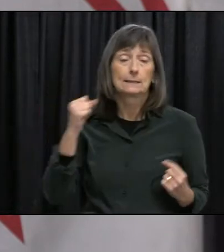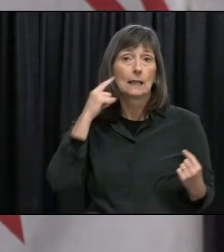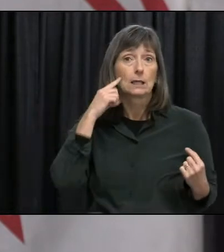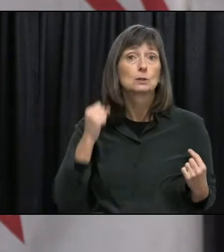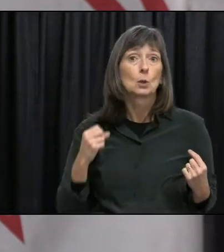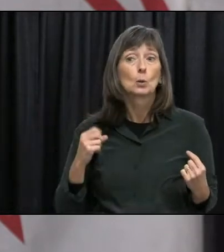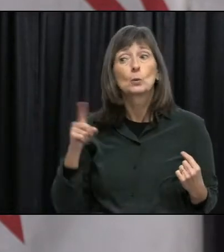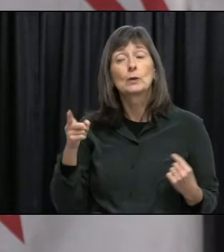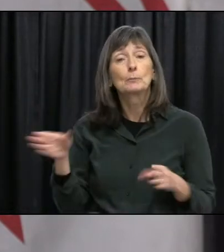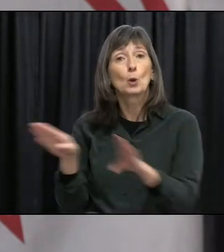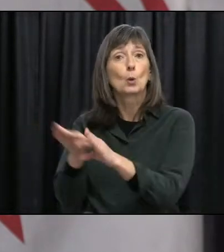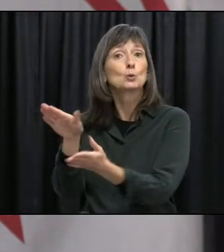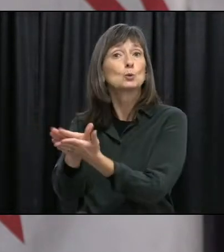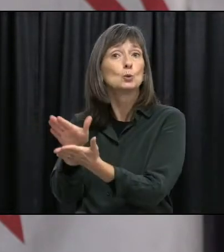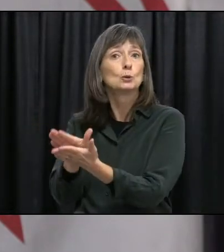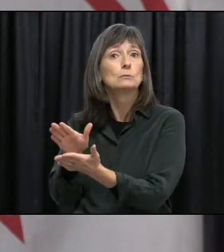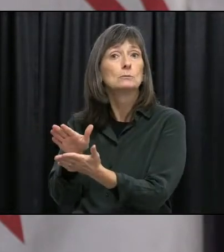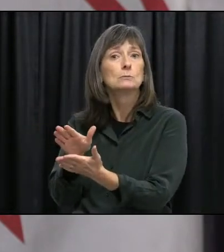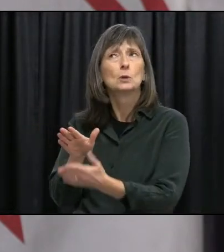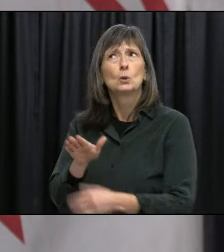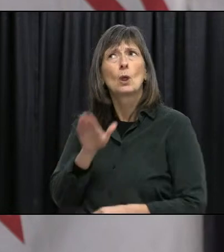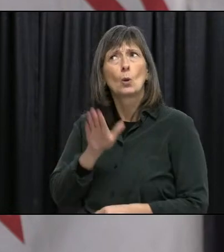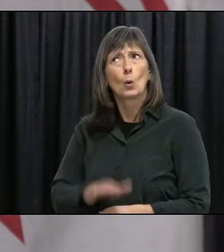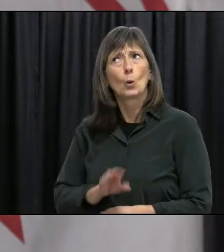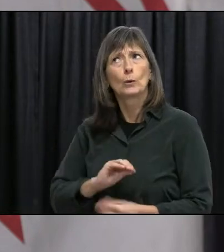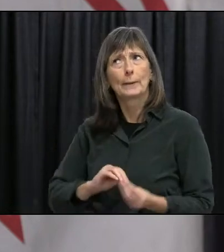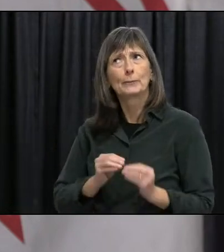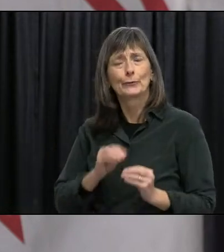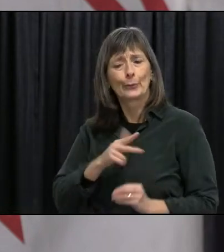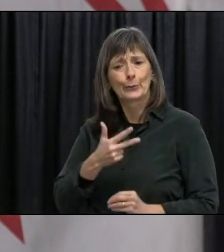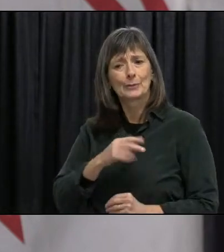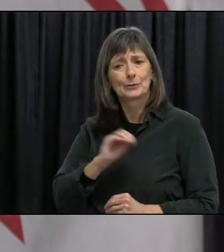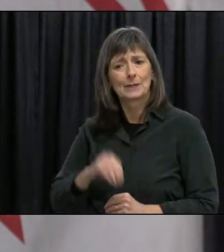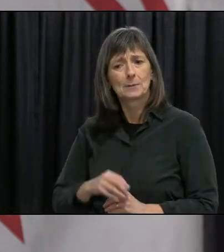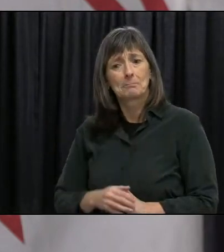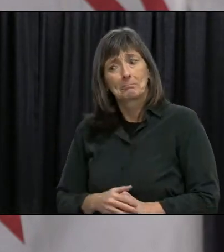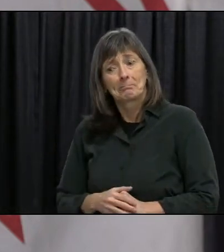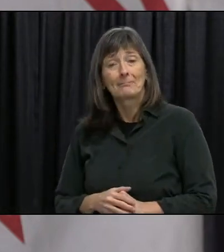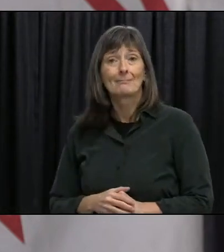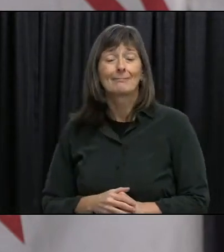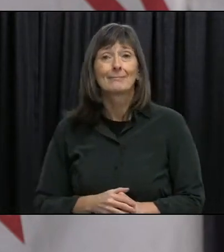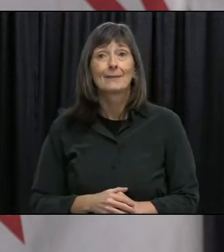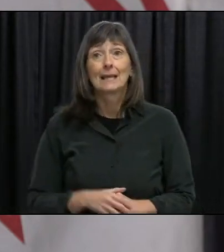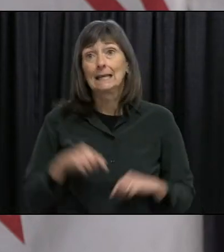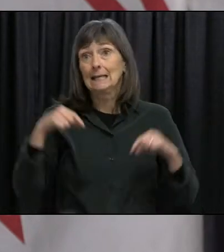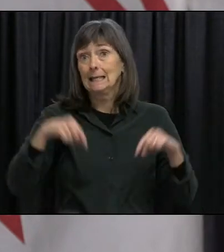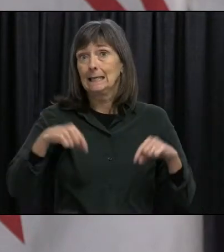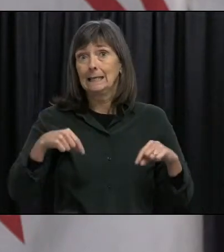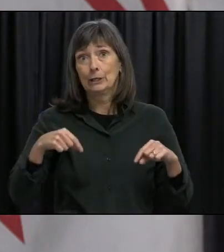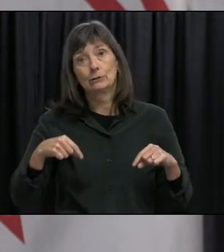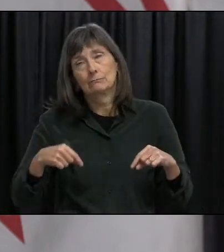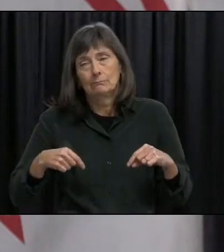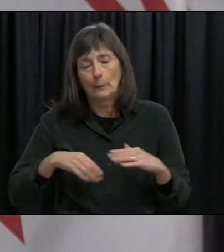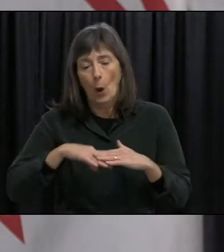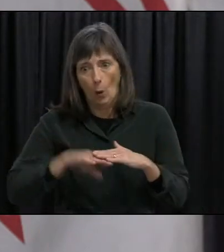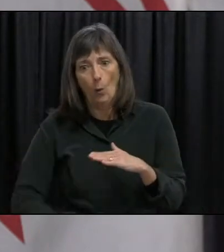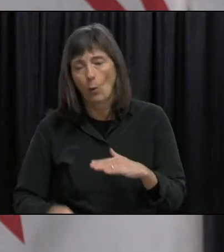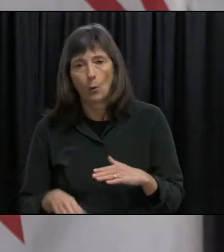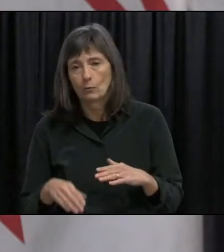was the metric in New York City, yeah. That's quite low. So certainly, our positivity rate is even lower than that.